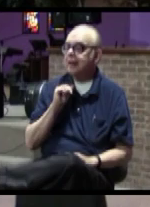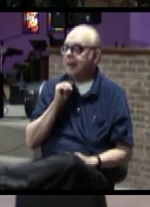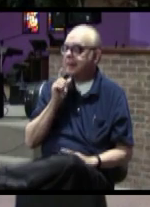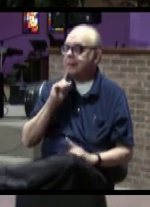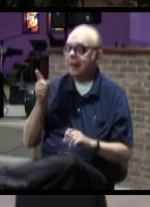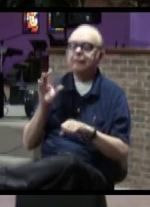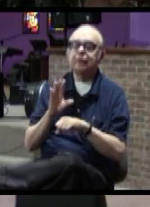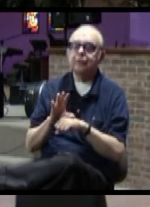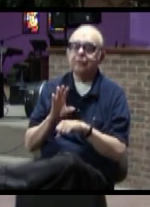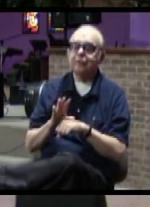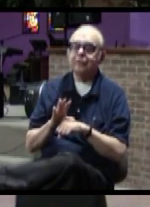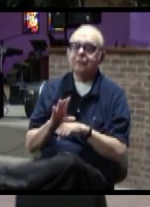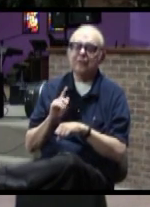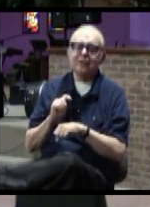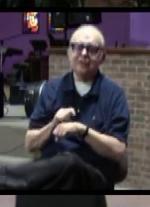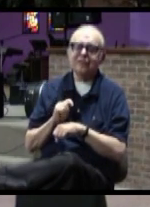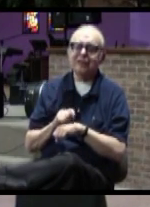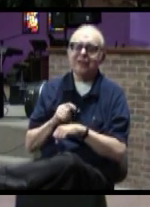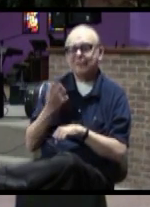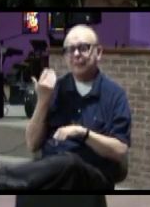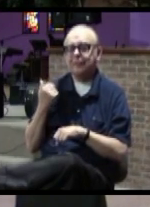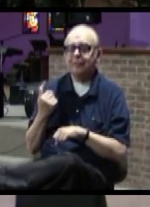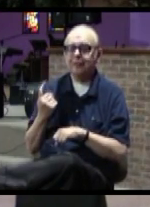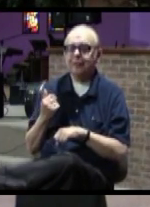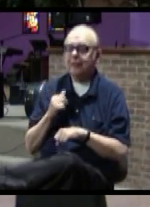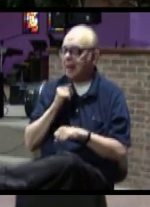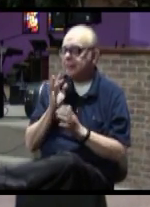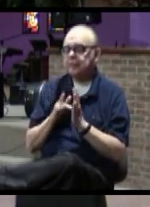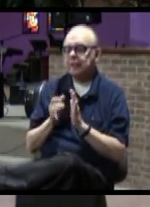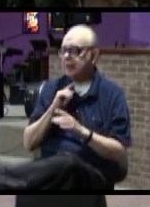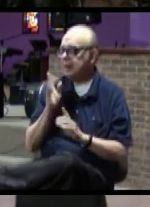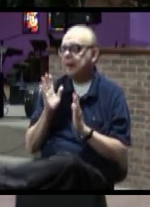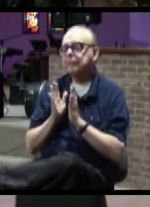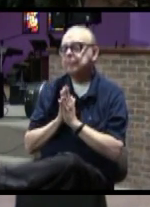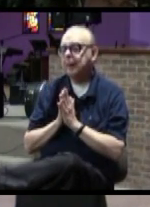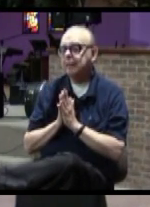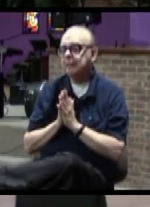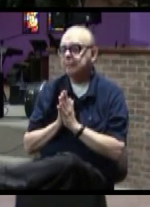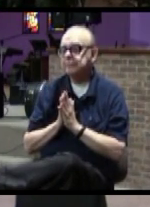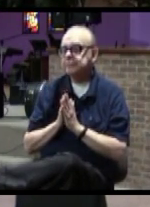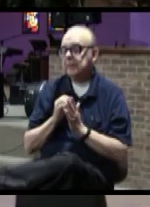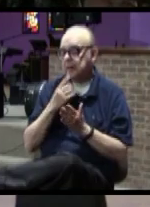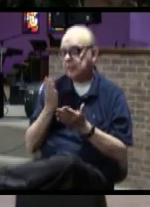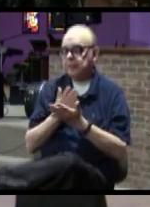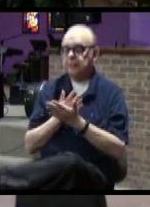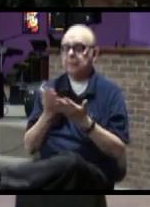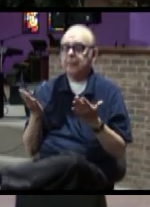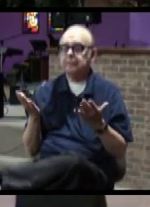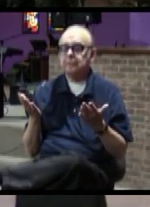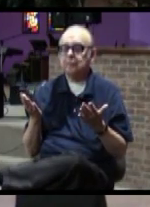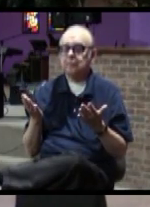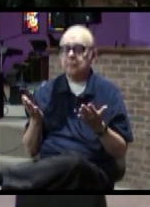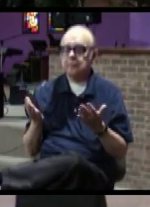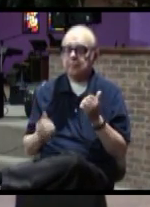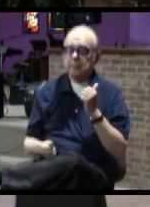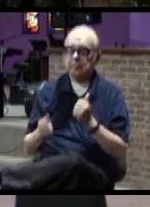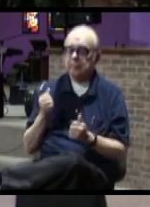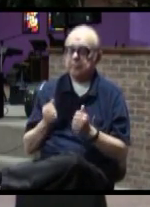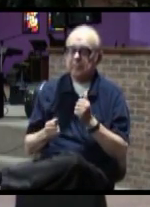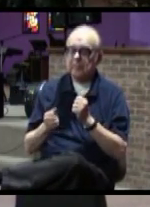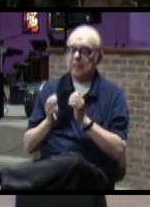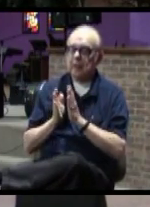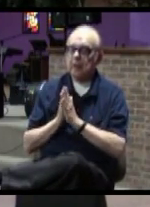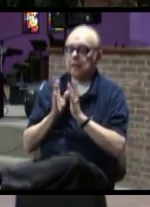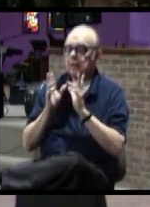Tell Jesus he didn't have to go to church or to the synagogue. Tell Jesus he didn't have to pray. Let me say this to